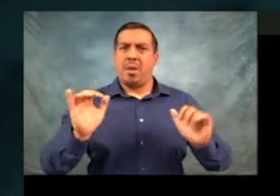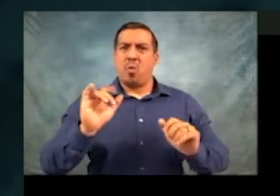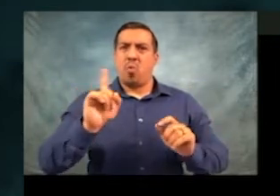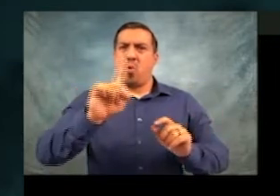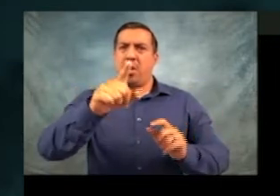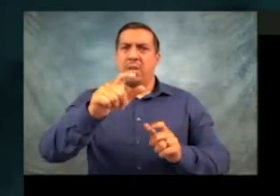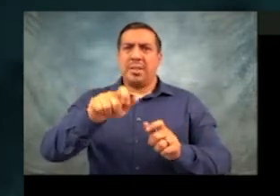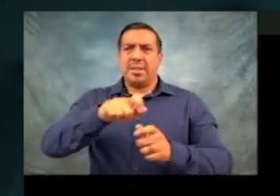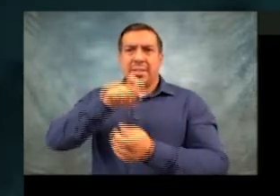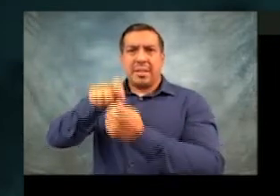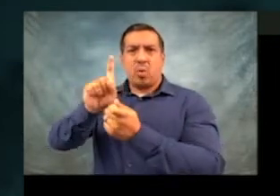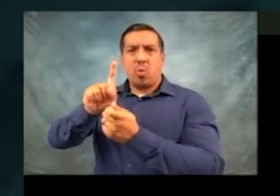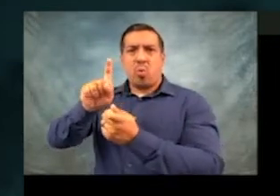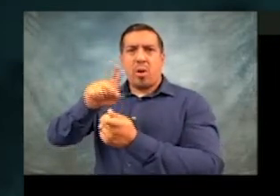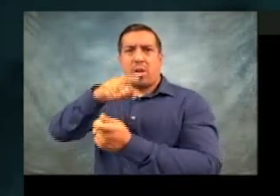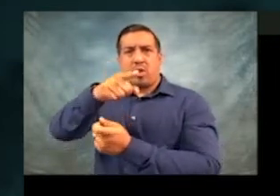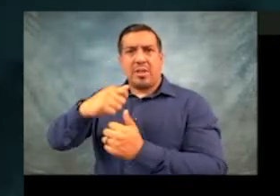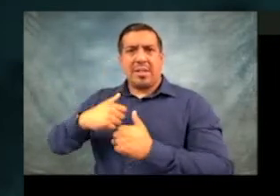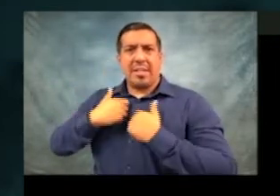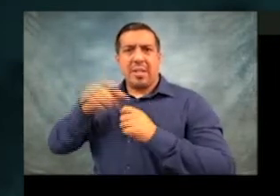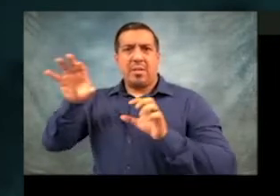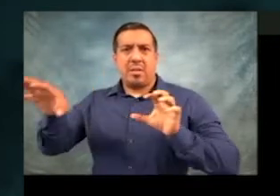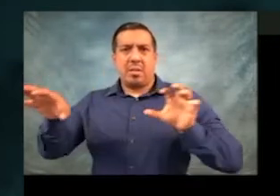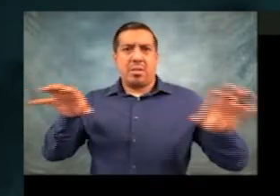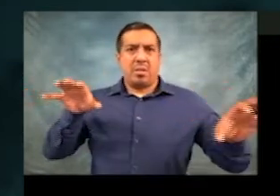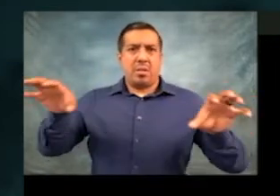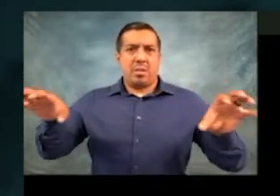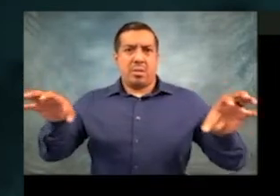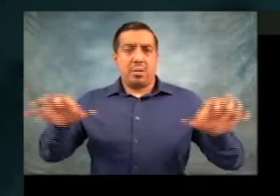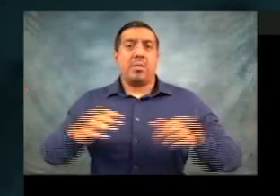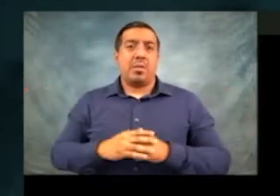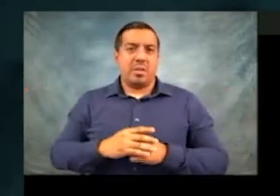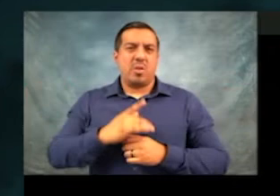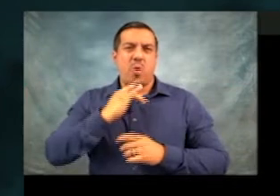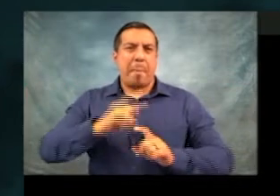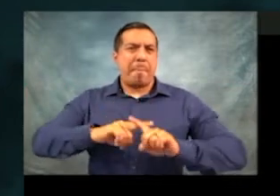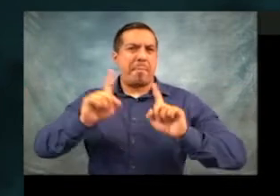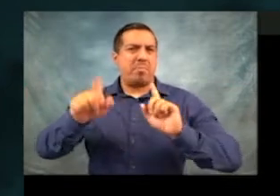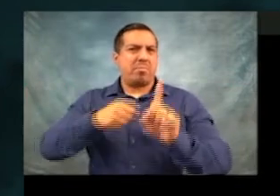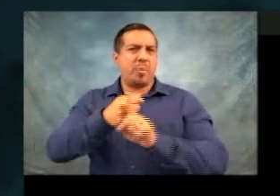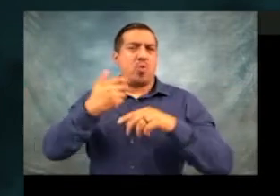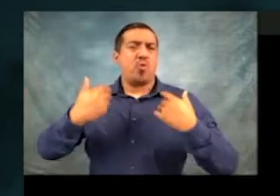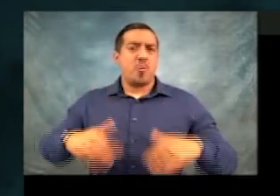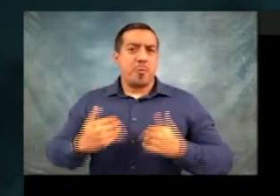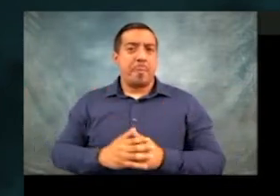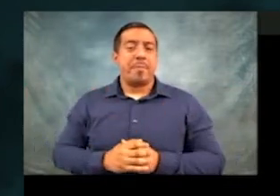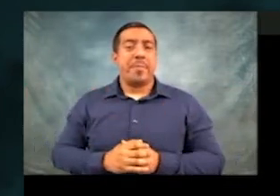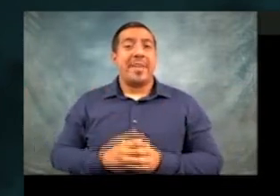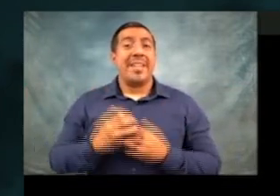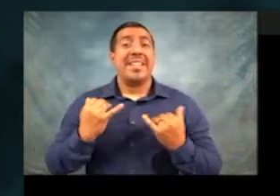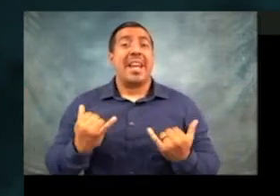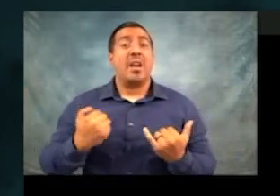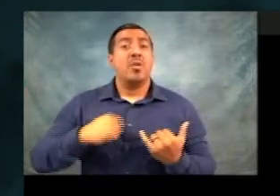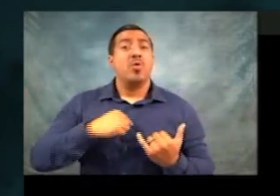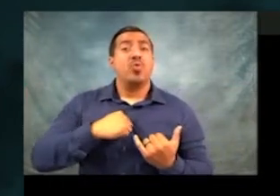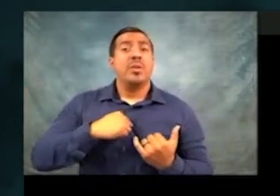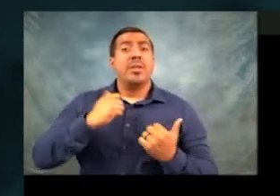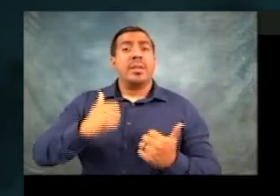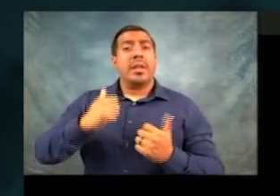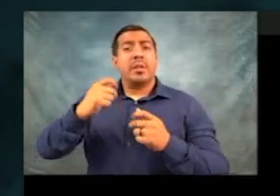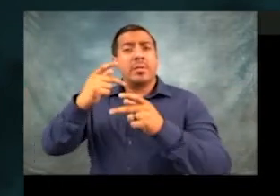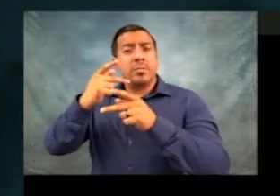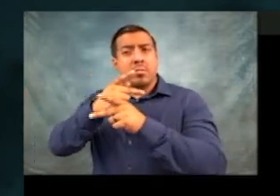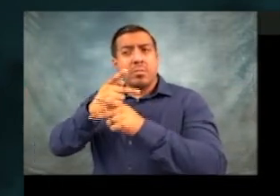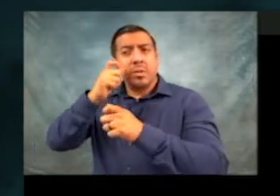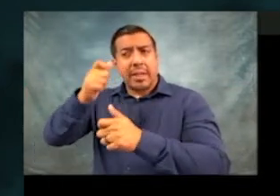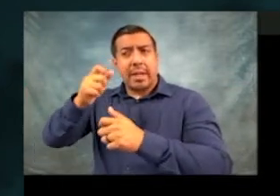you are relative to the track. Now, if we could precisely predict where the track